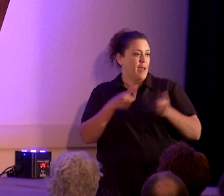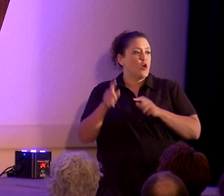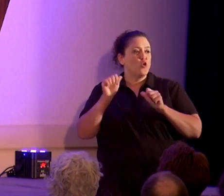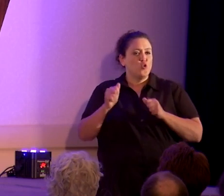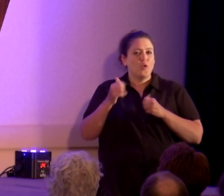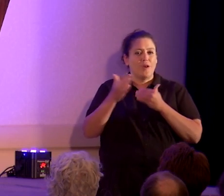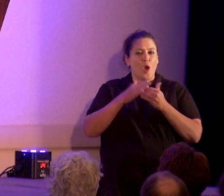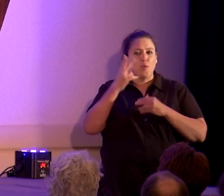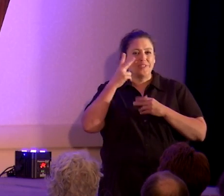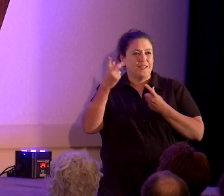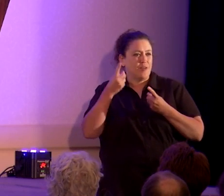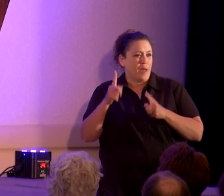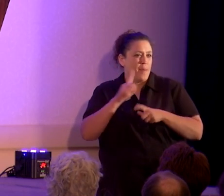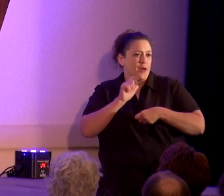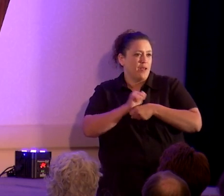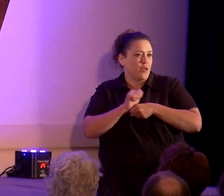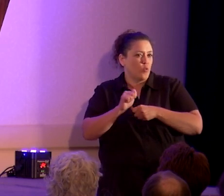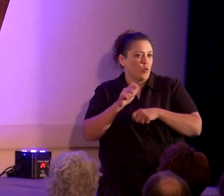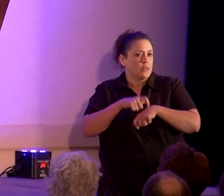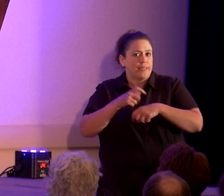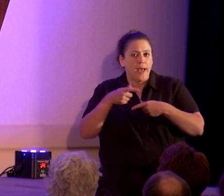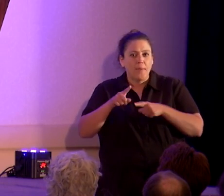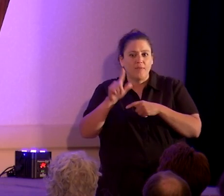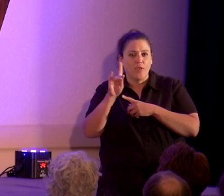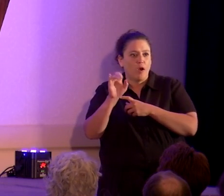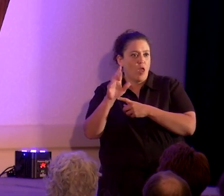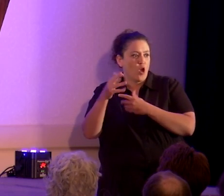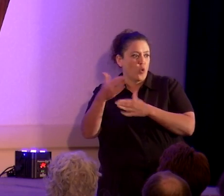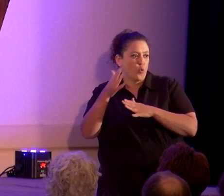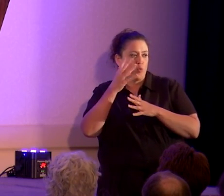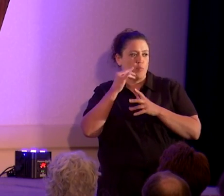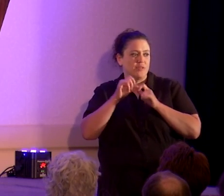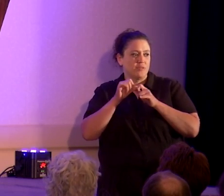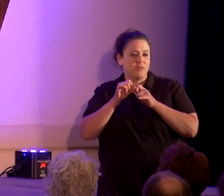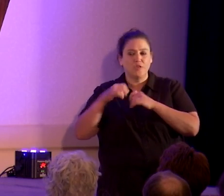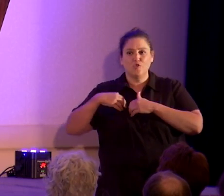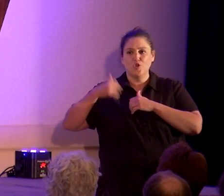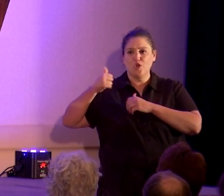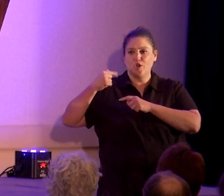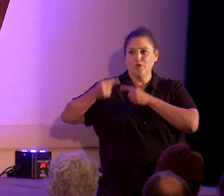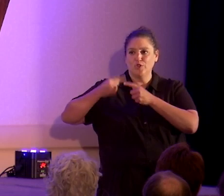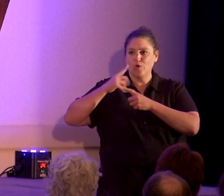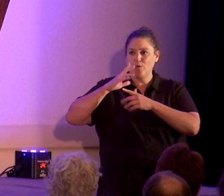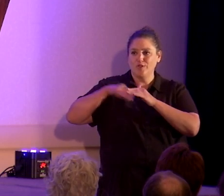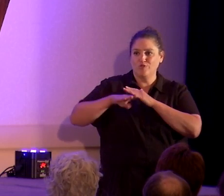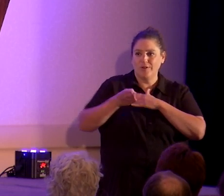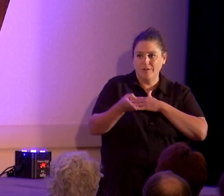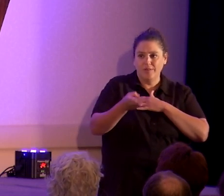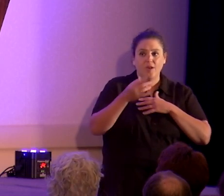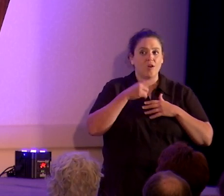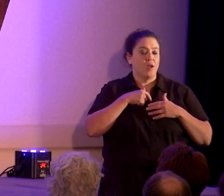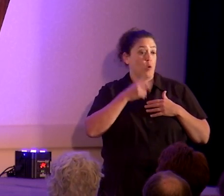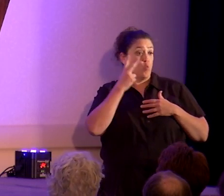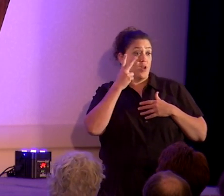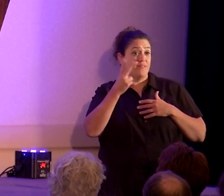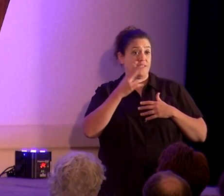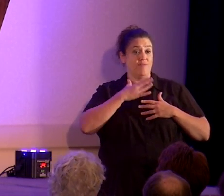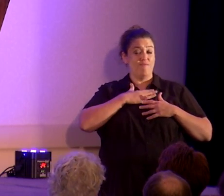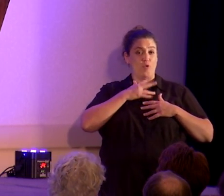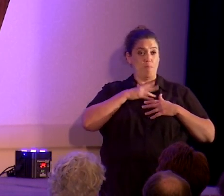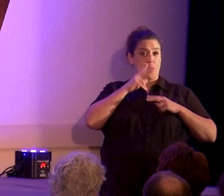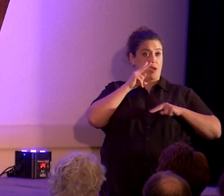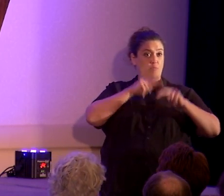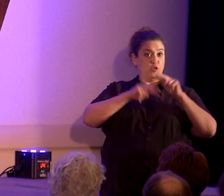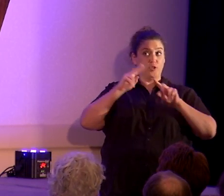them happening in real time in the locker room because it's this constant influx of a younger generation. And what I've seen from my time in the NFL